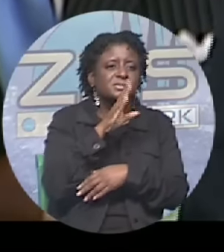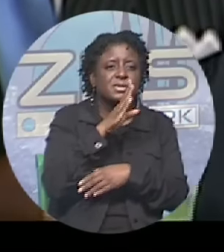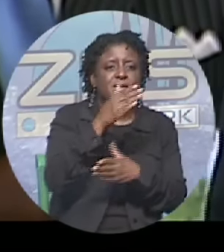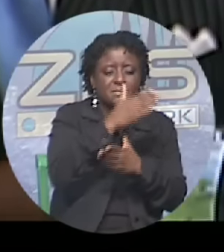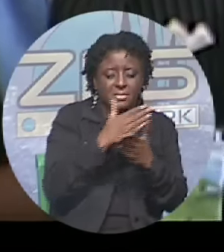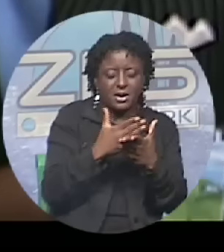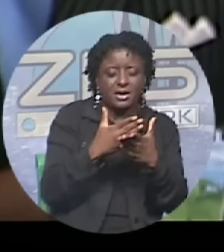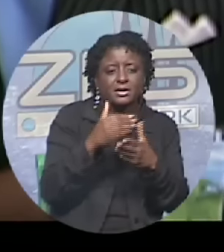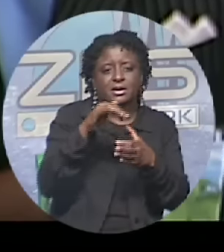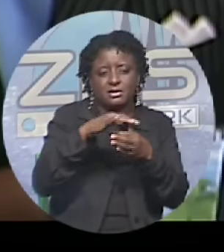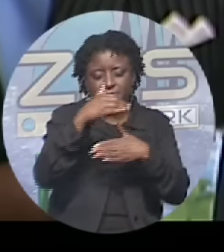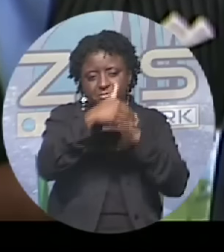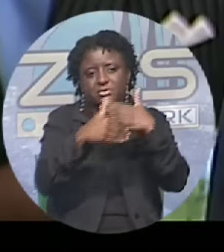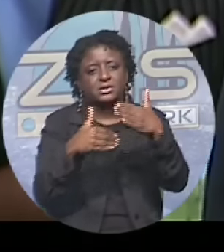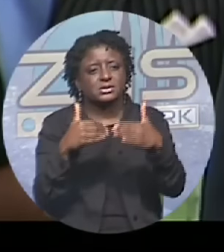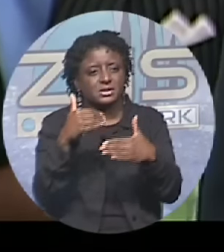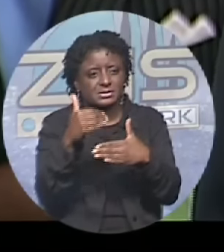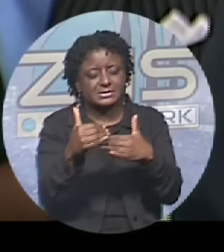this process.